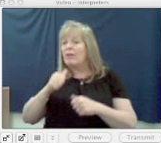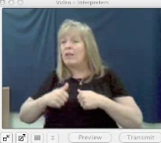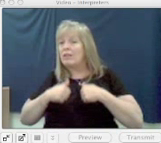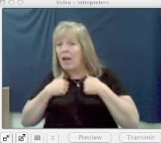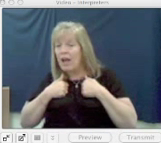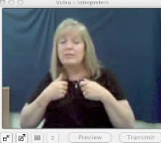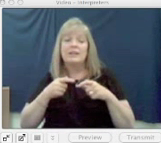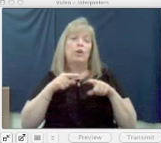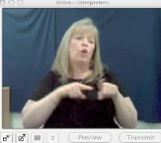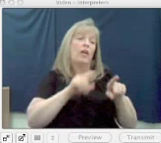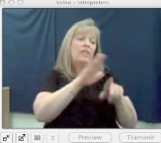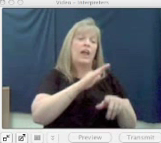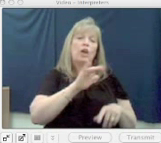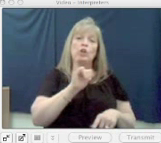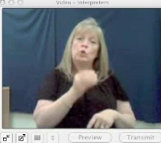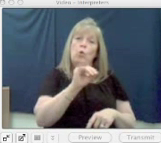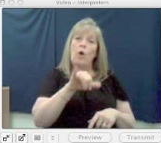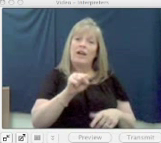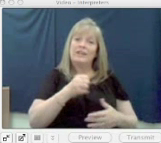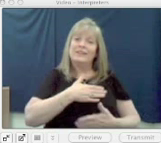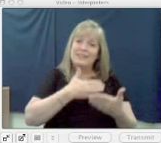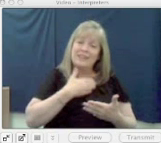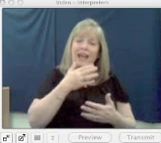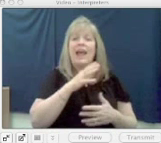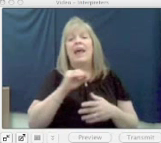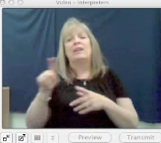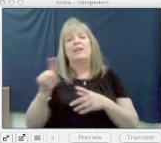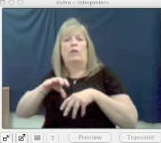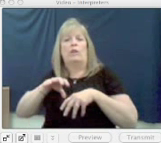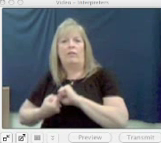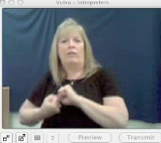joy, and in their grief.